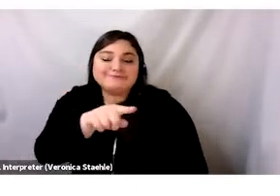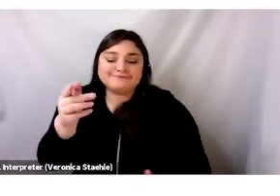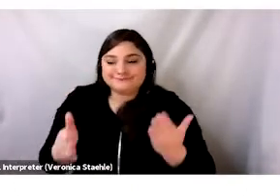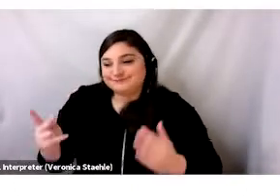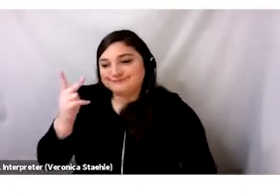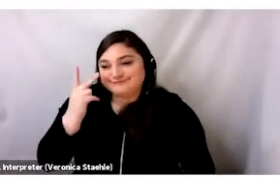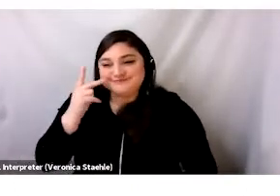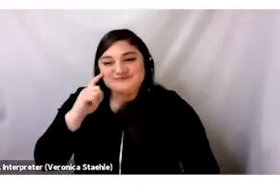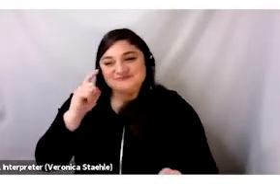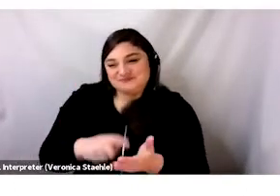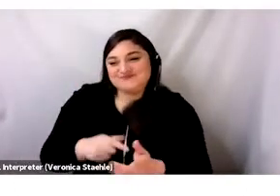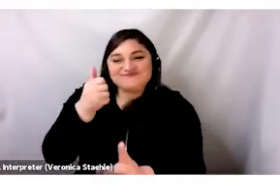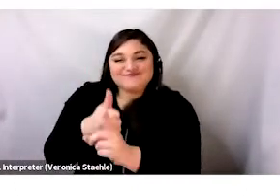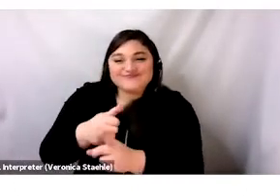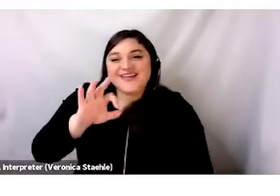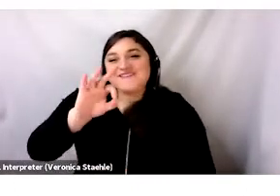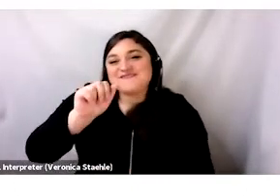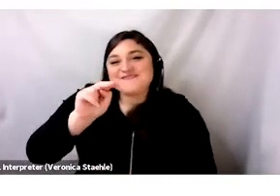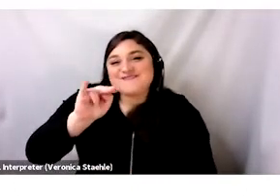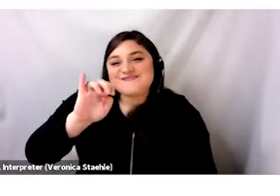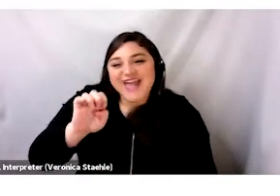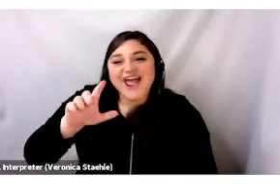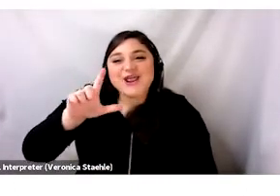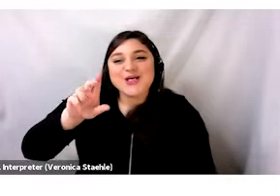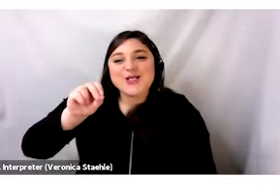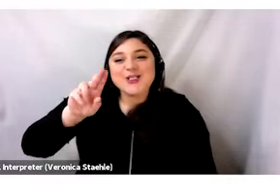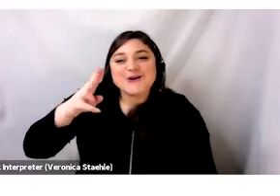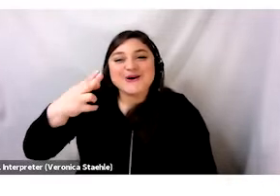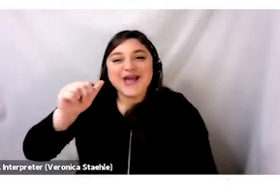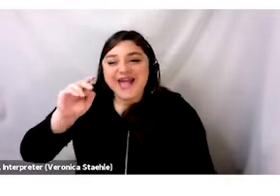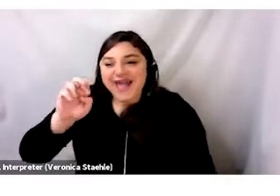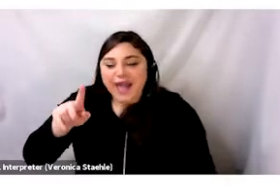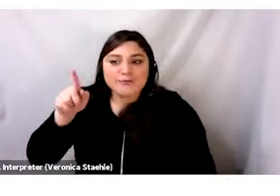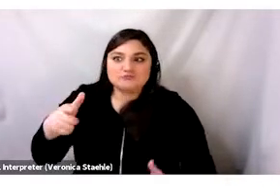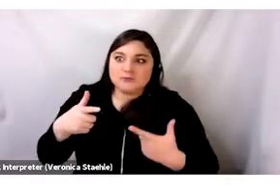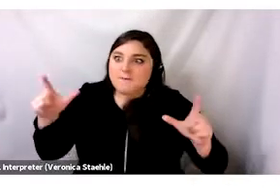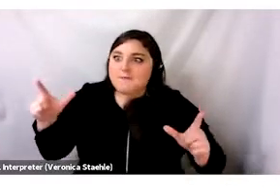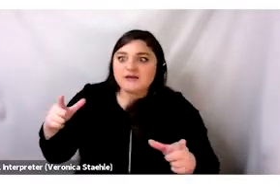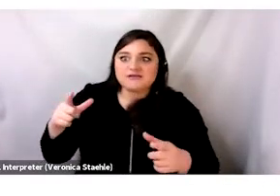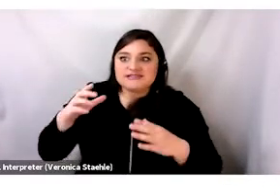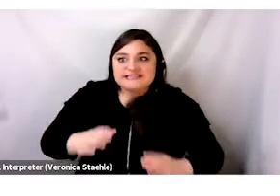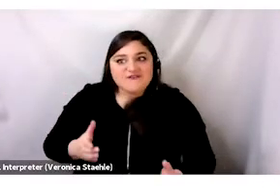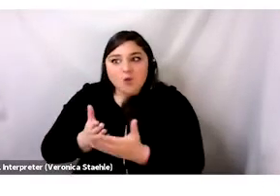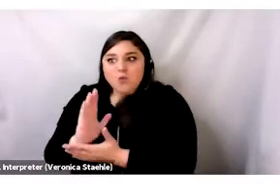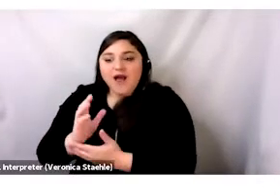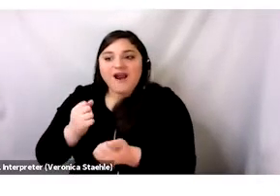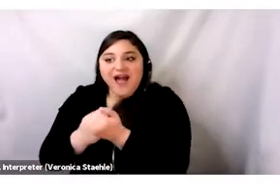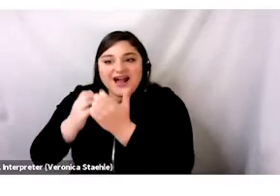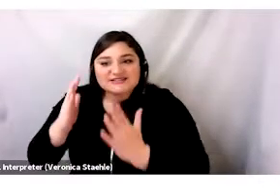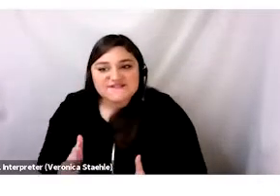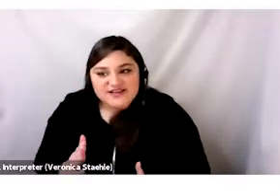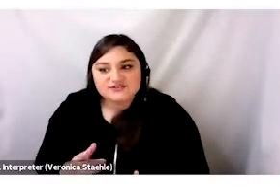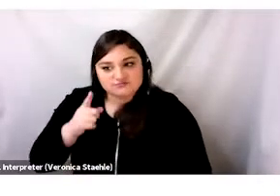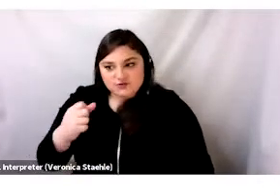rights activist Fannie Lou Hamer, Black American civil rights activist. She worked on voting rights for